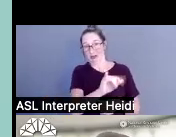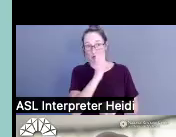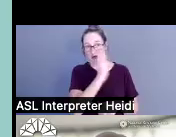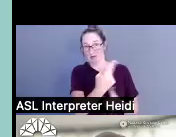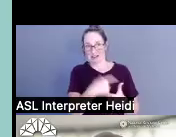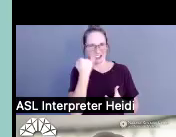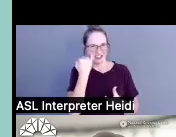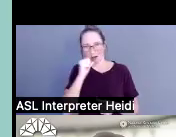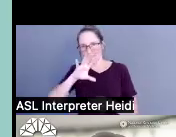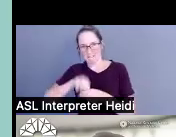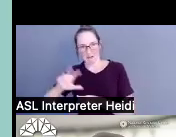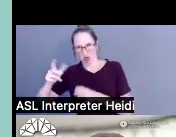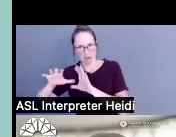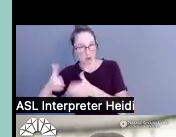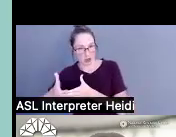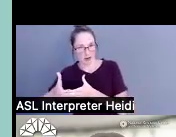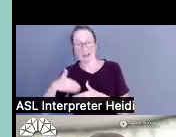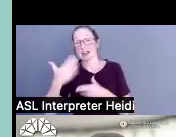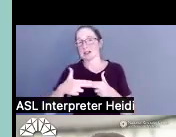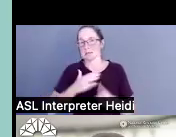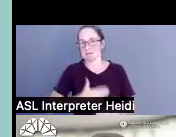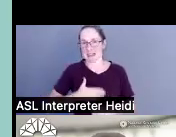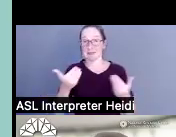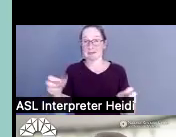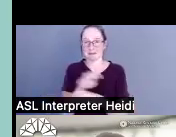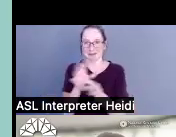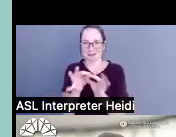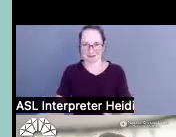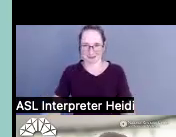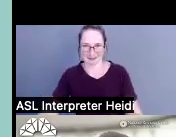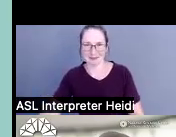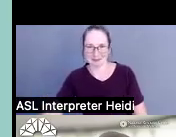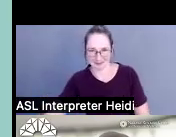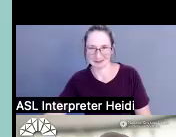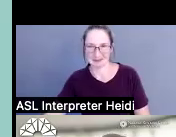not involve a third party. Next slide, please.